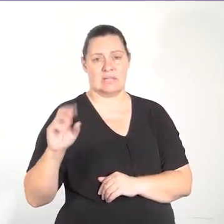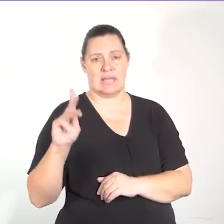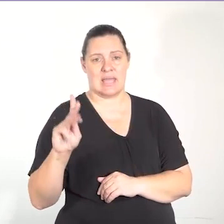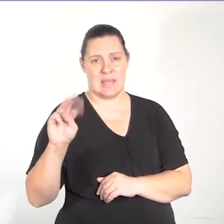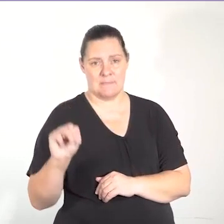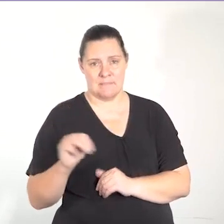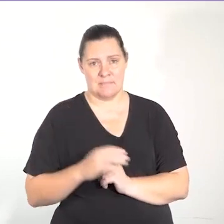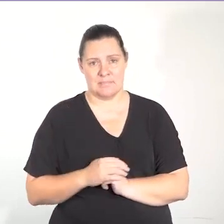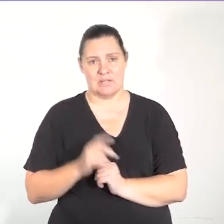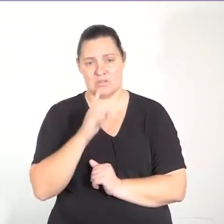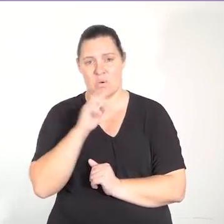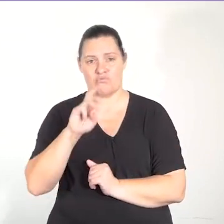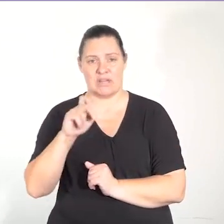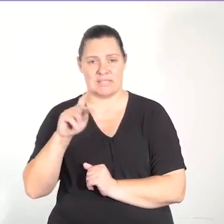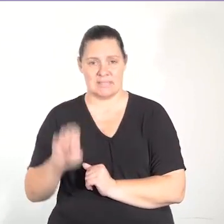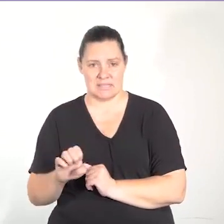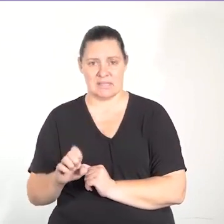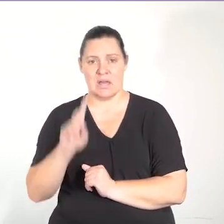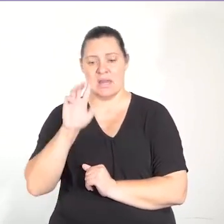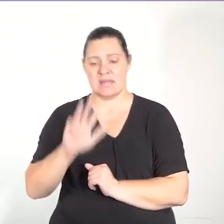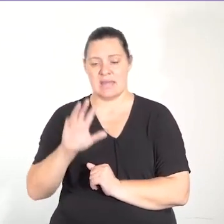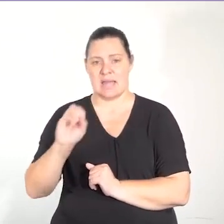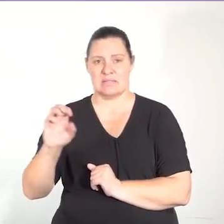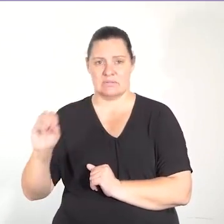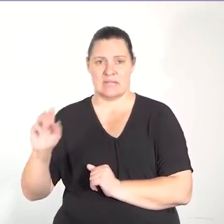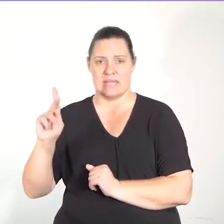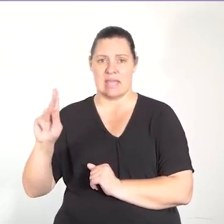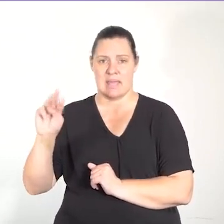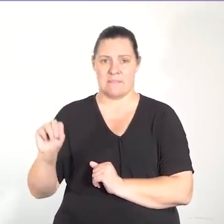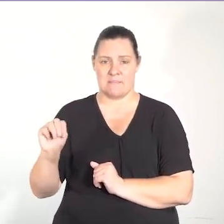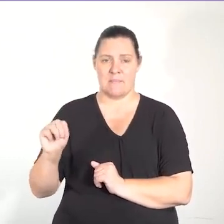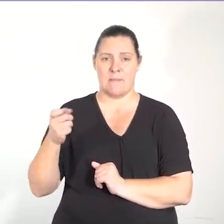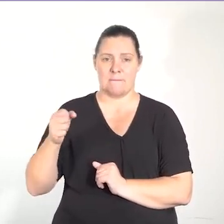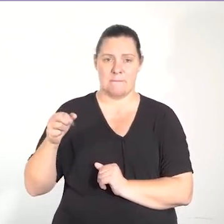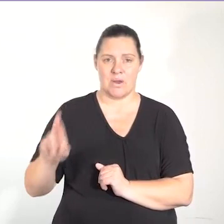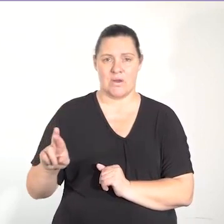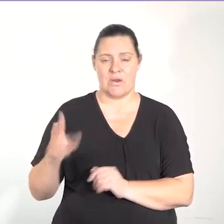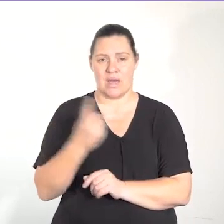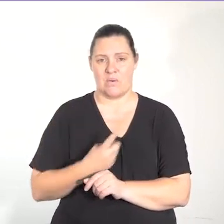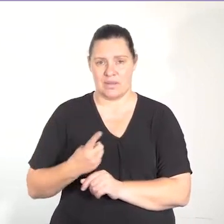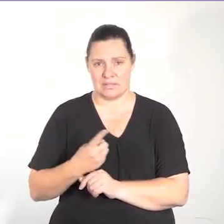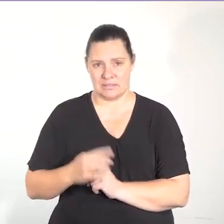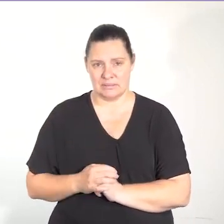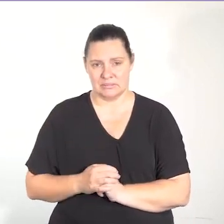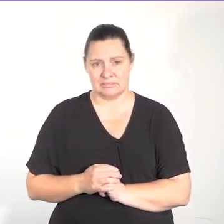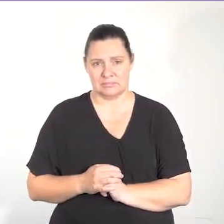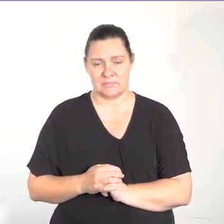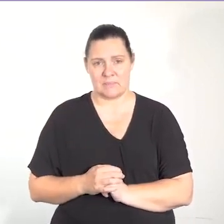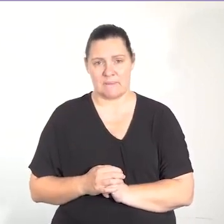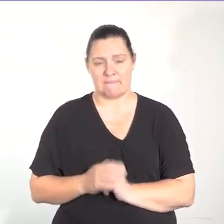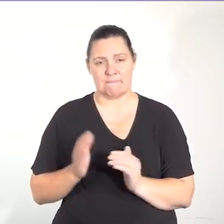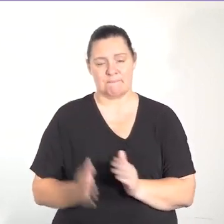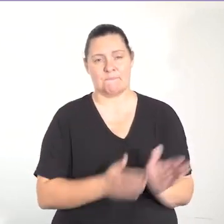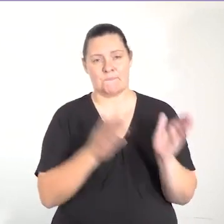900 kilometers. So our rate is 900 kilometers per hour.